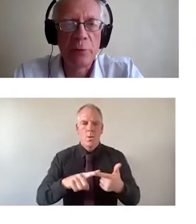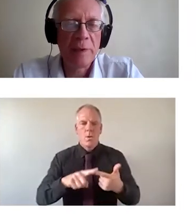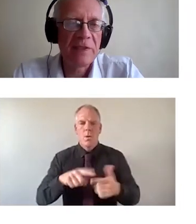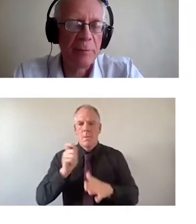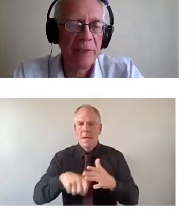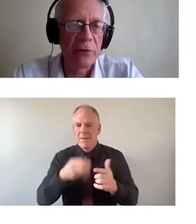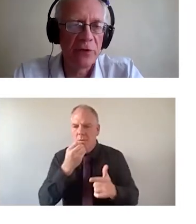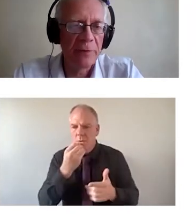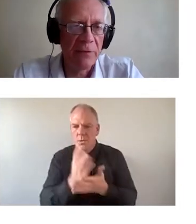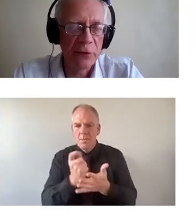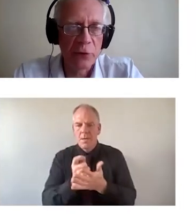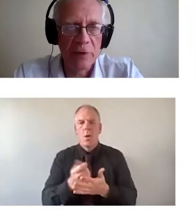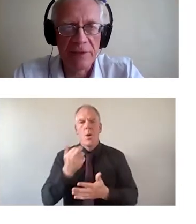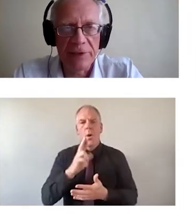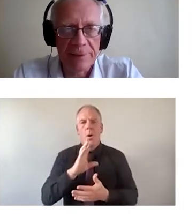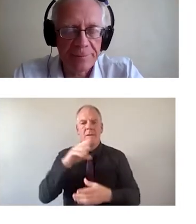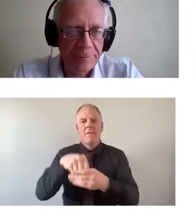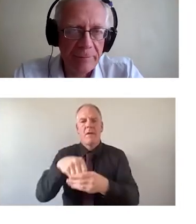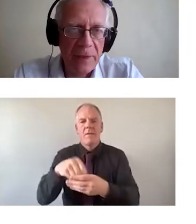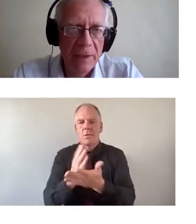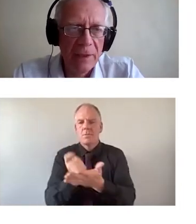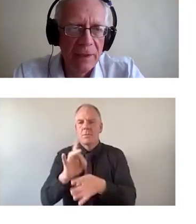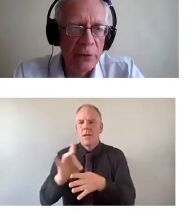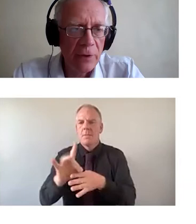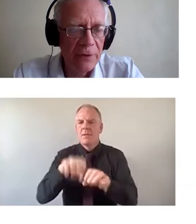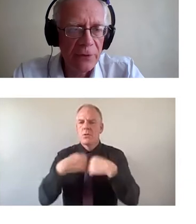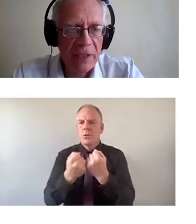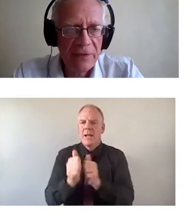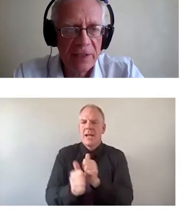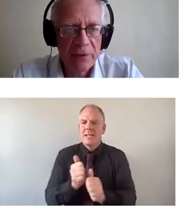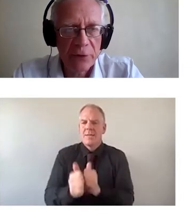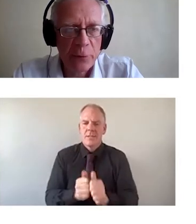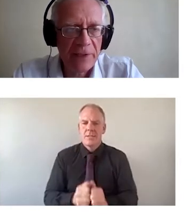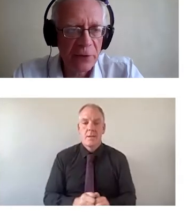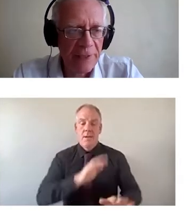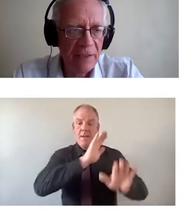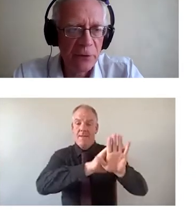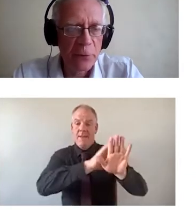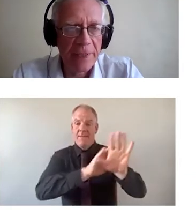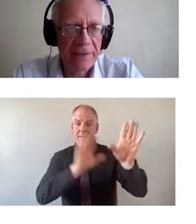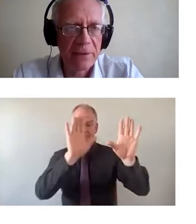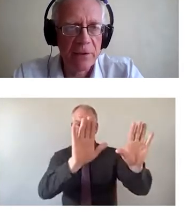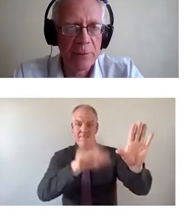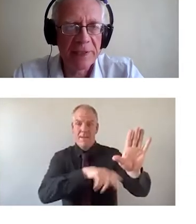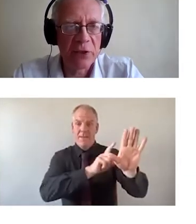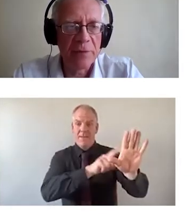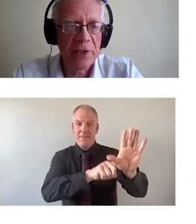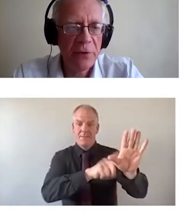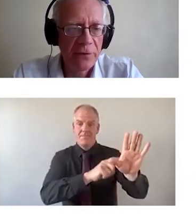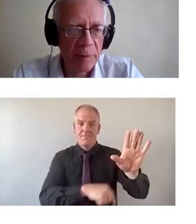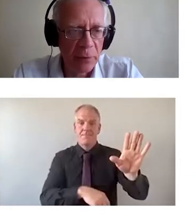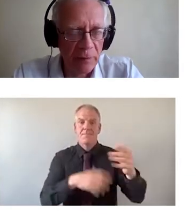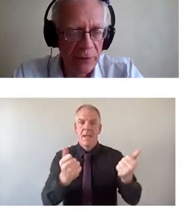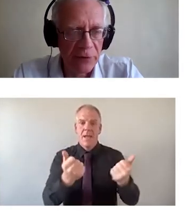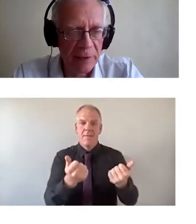know, to participate to some kind of a social activity. So on the left side of the screen, so we have the rates of material